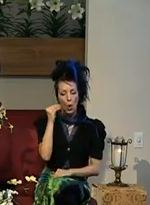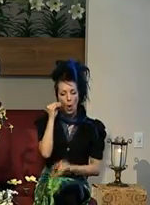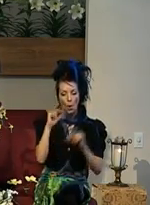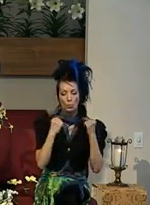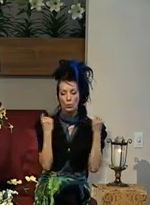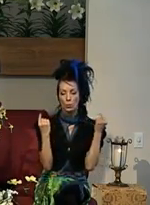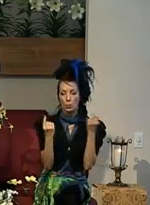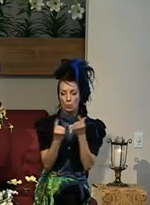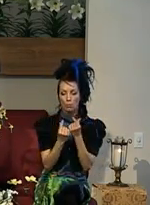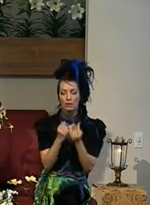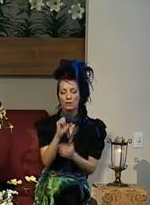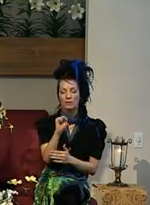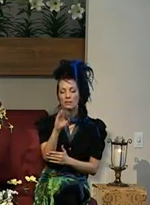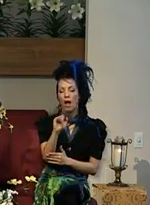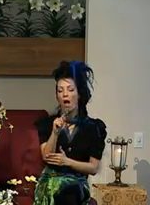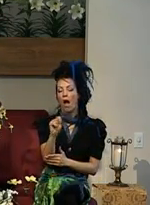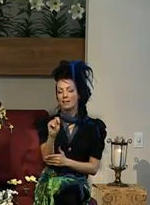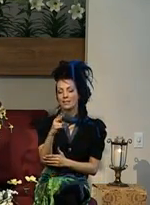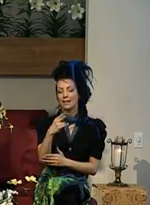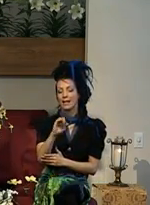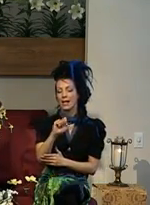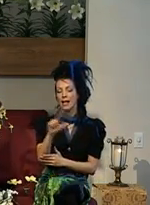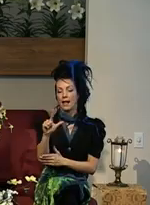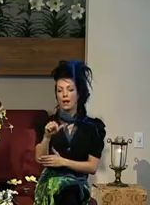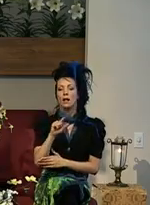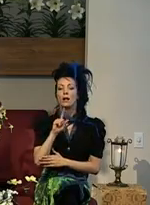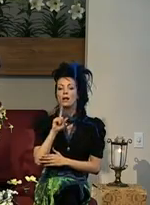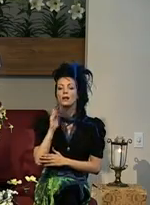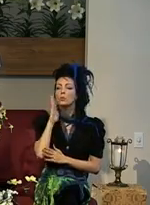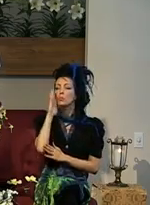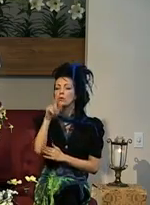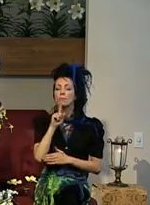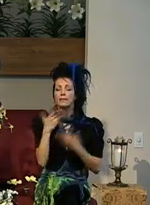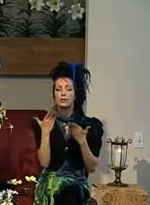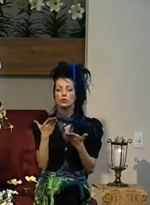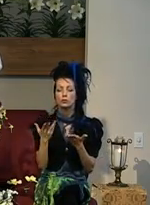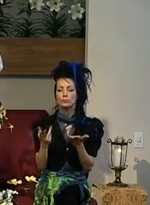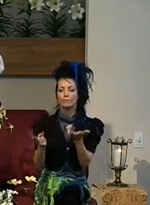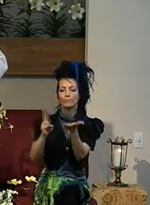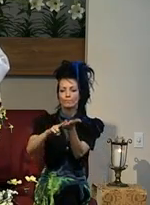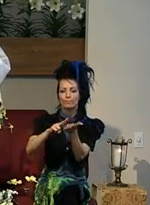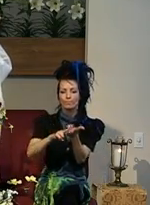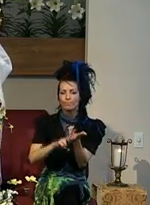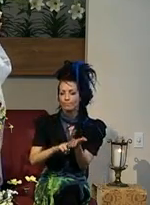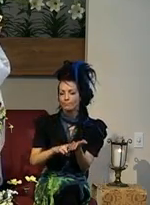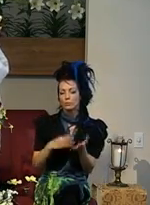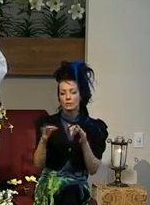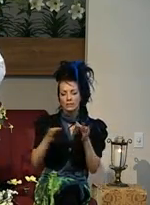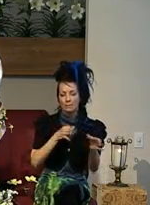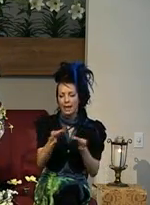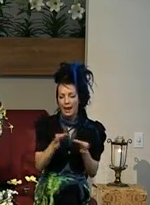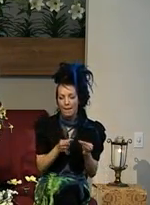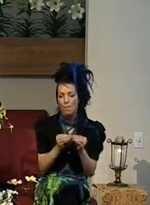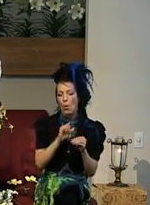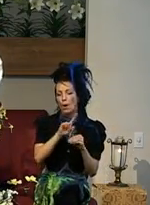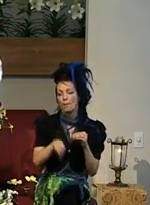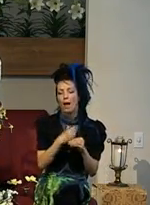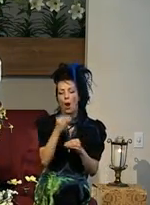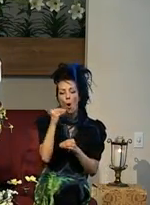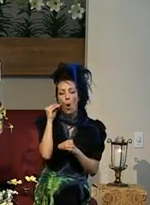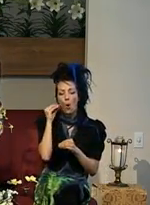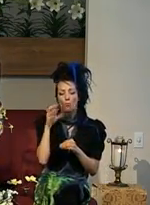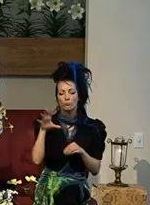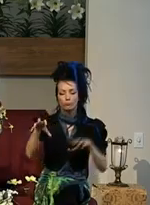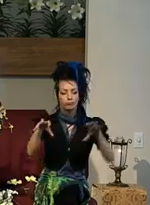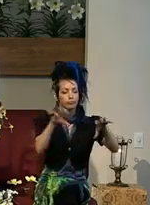Hill will be in the lobby following worship. And I know that he'll be delighted to talk to you about those home groups and where they are located around the